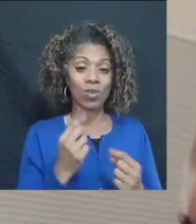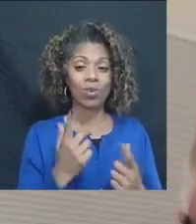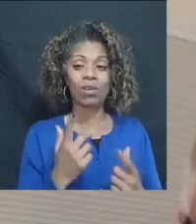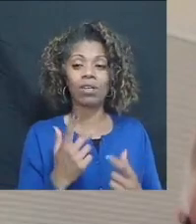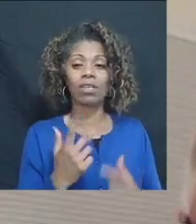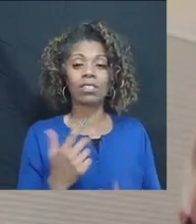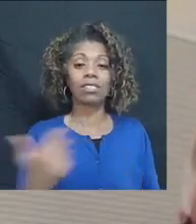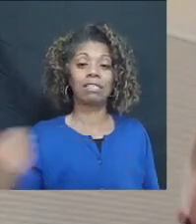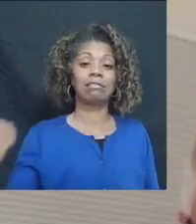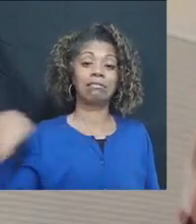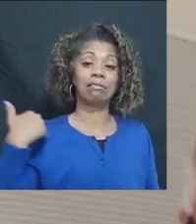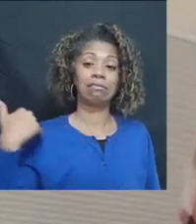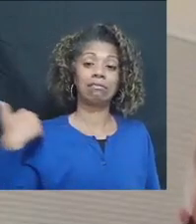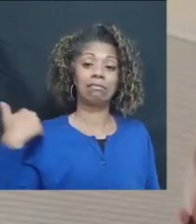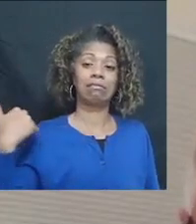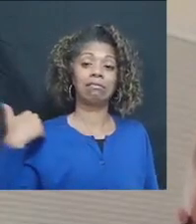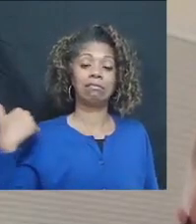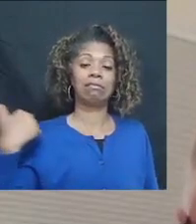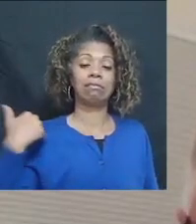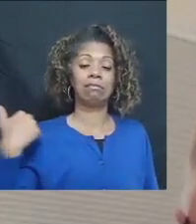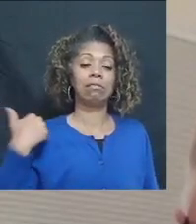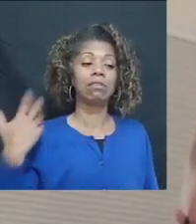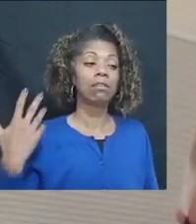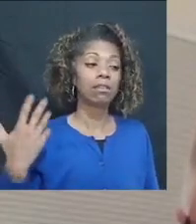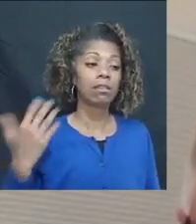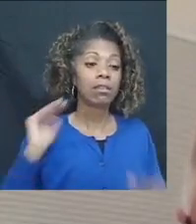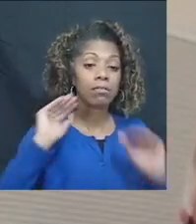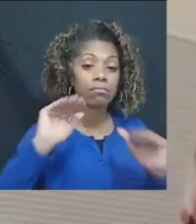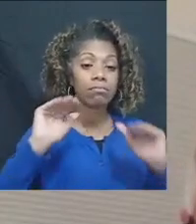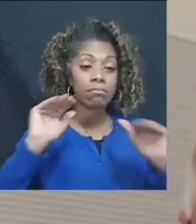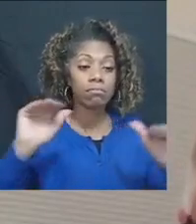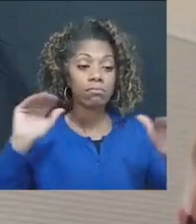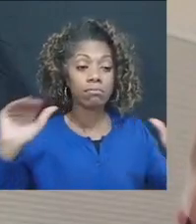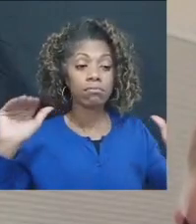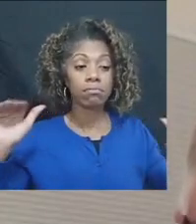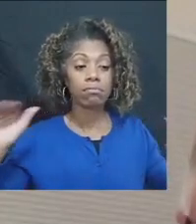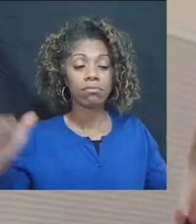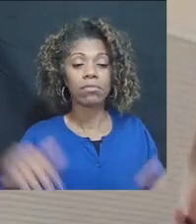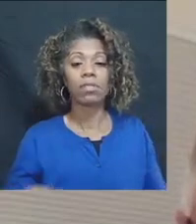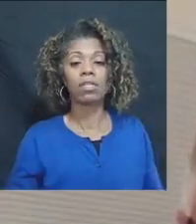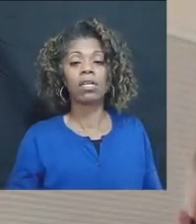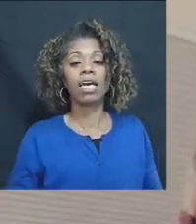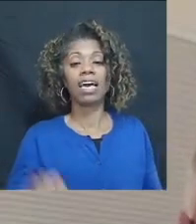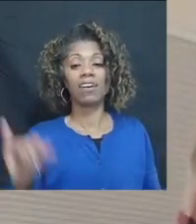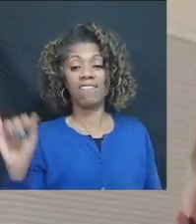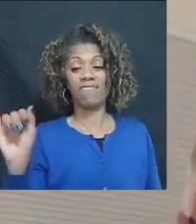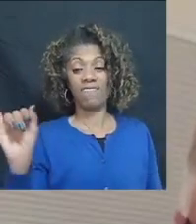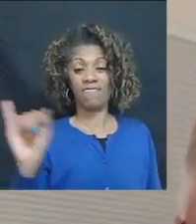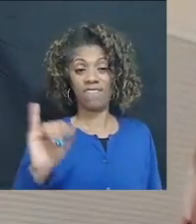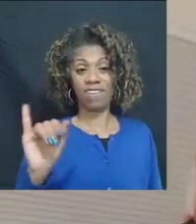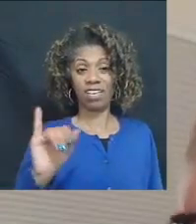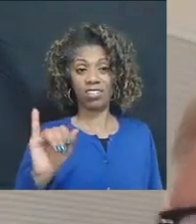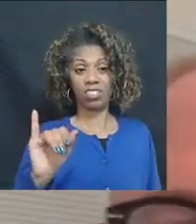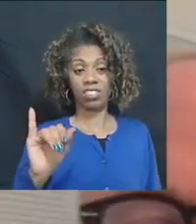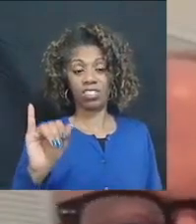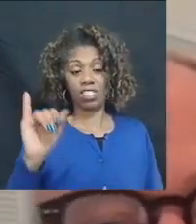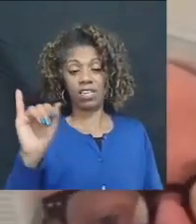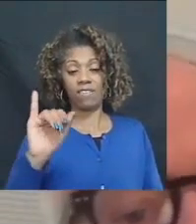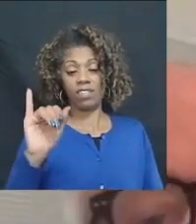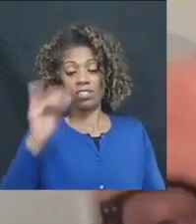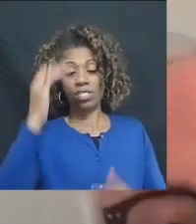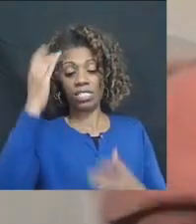for how public health issues and infectious disease particularly, but also chronic disease, uh-huh. what an impact that